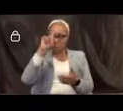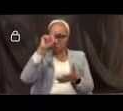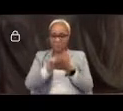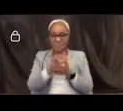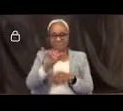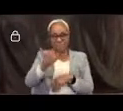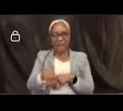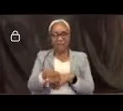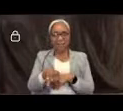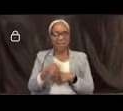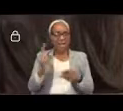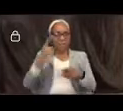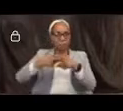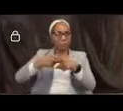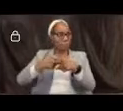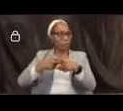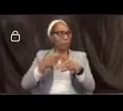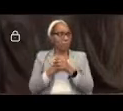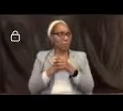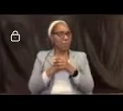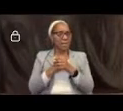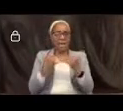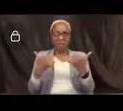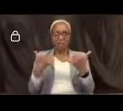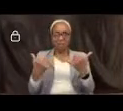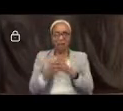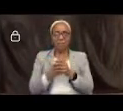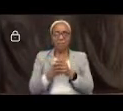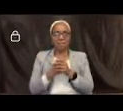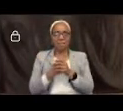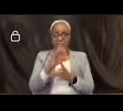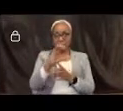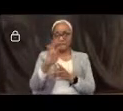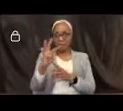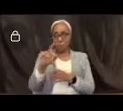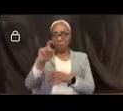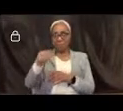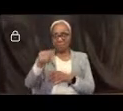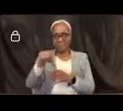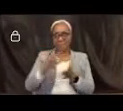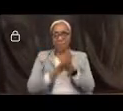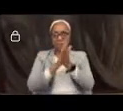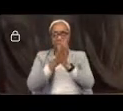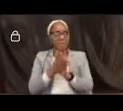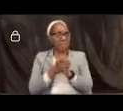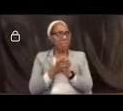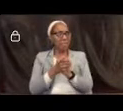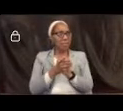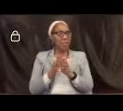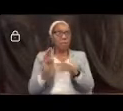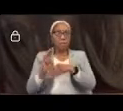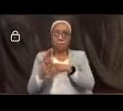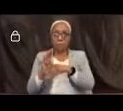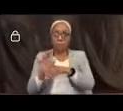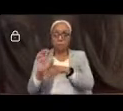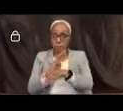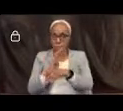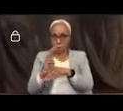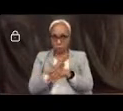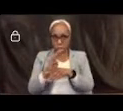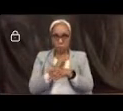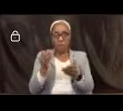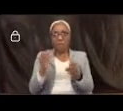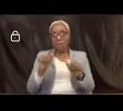is an intersection at this time that C4 needs to be. Lesser commercials, possibly for more